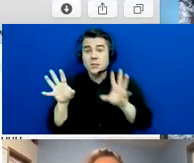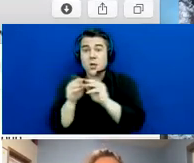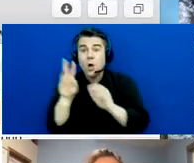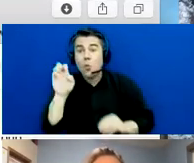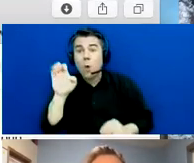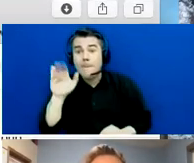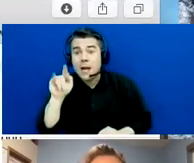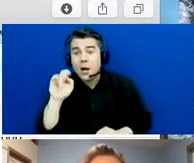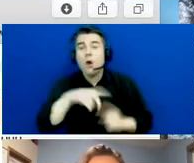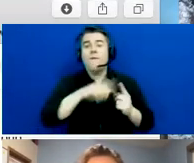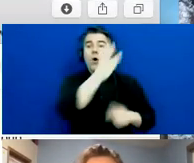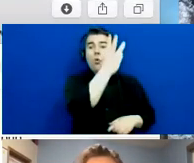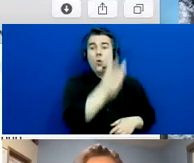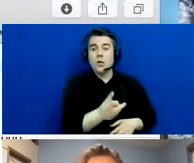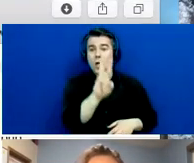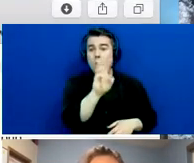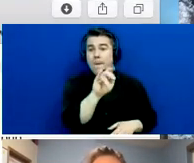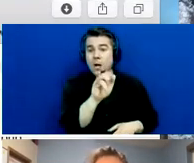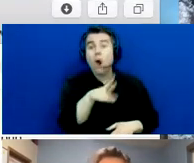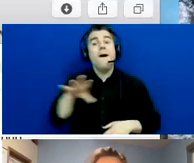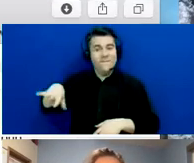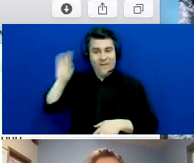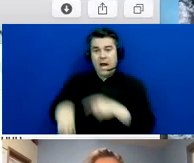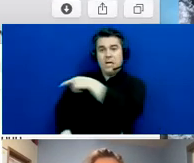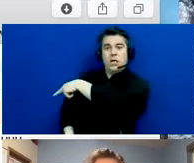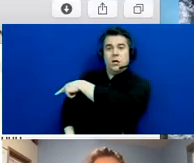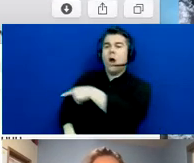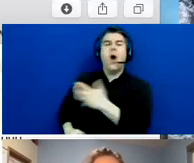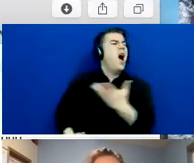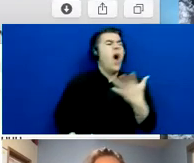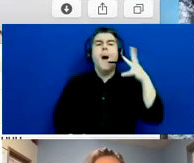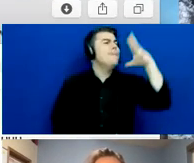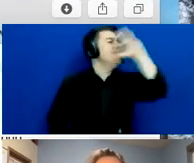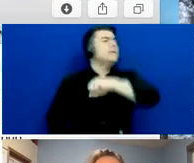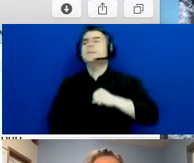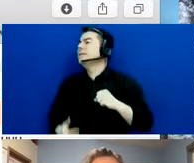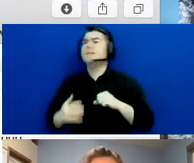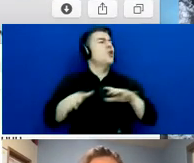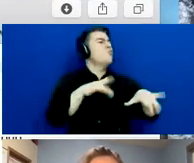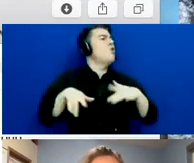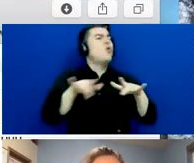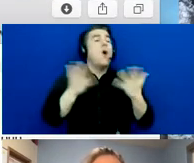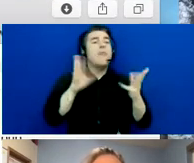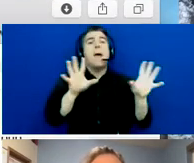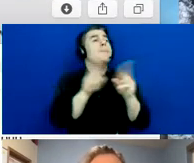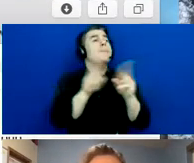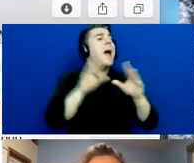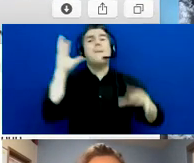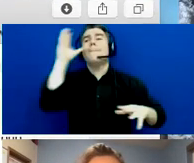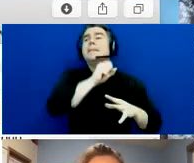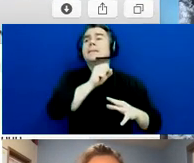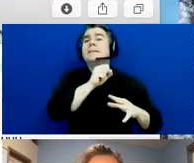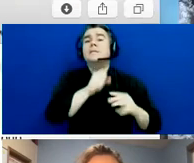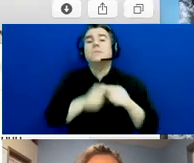webinars, and these are where the recordings are. If you're like, oh man, I missed that recording or that webinar, you can go